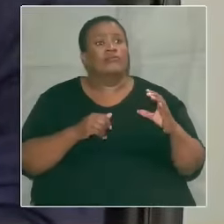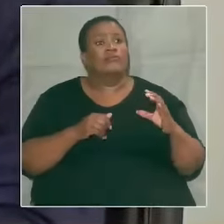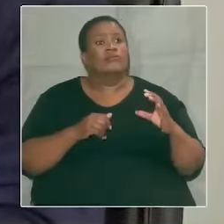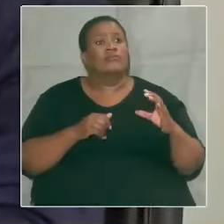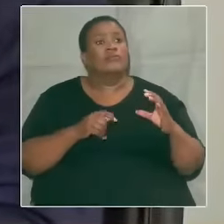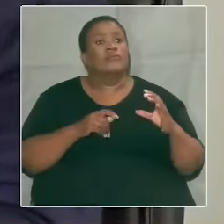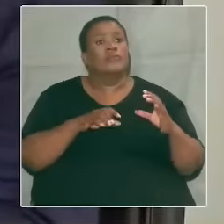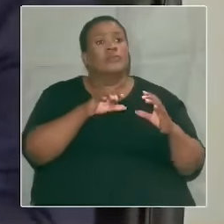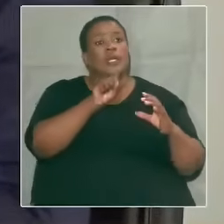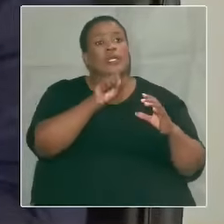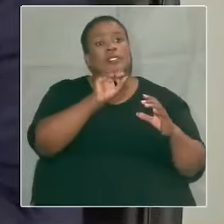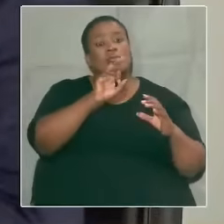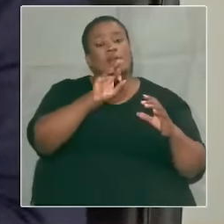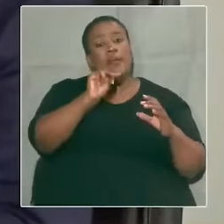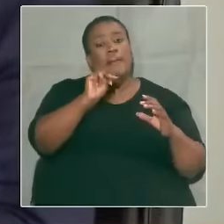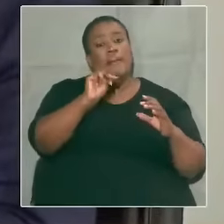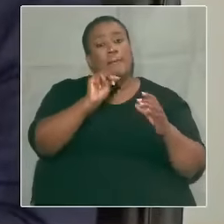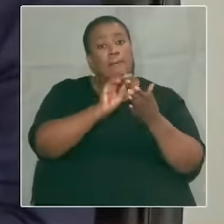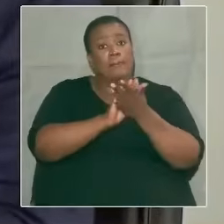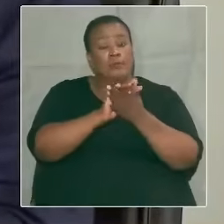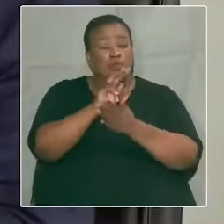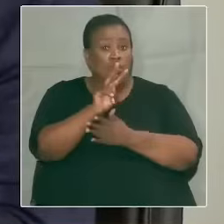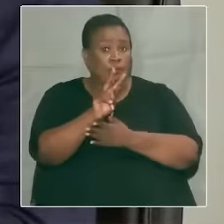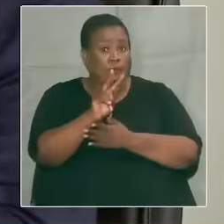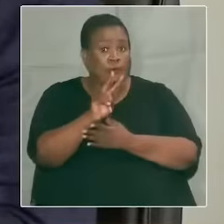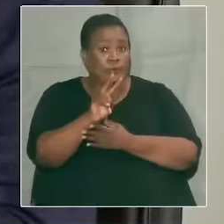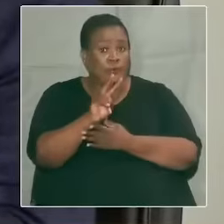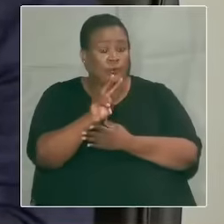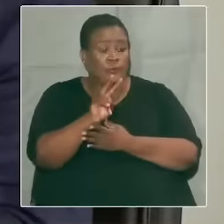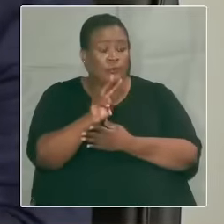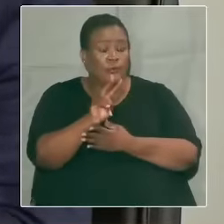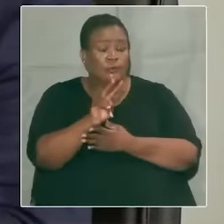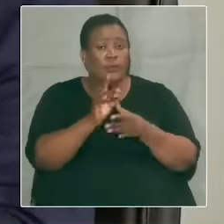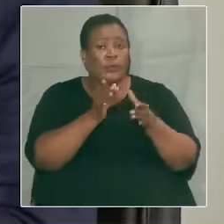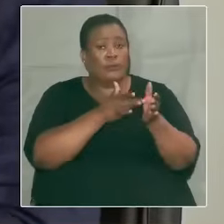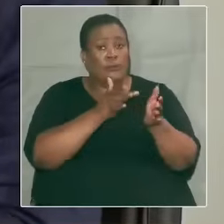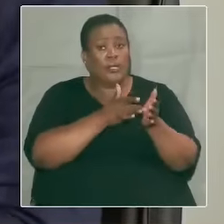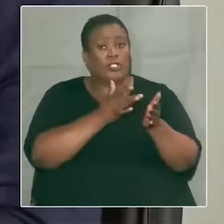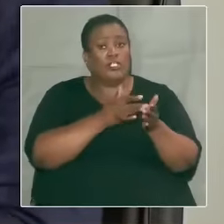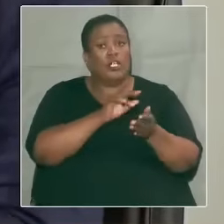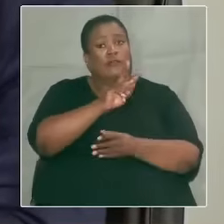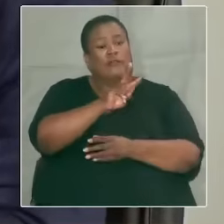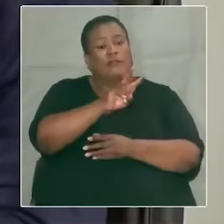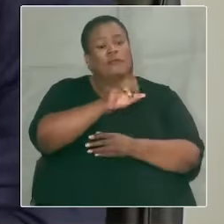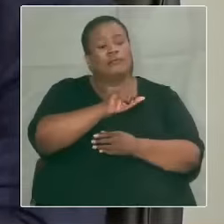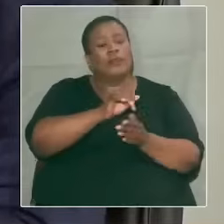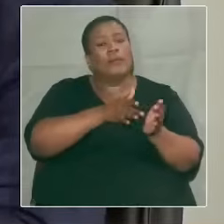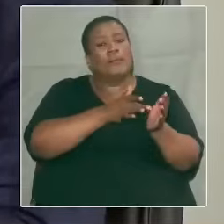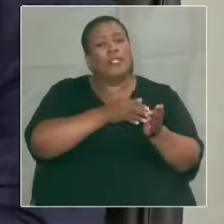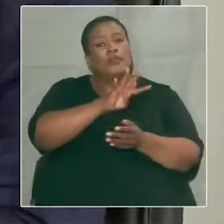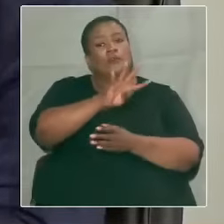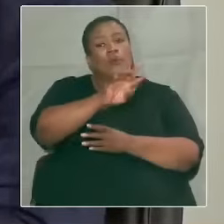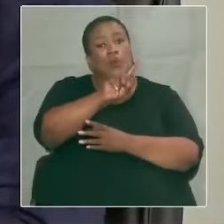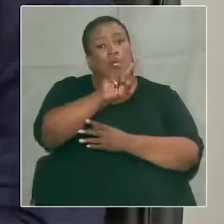is SFM 12 on page 412,